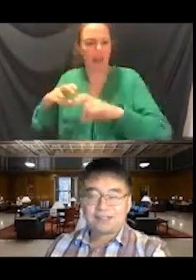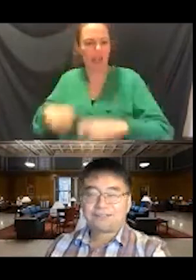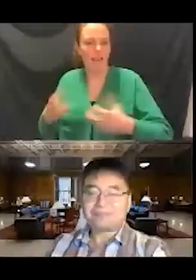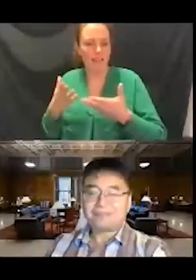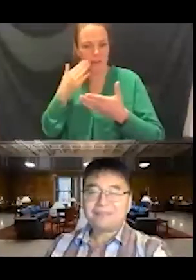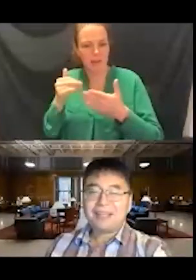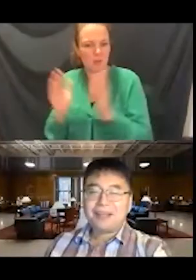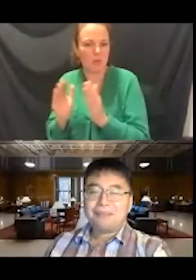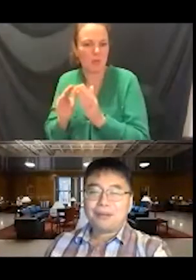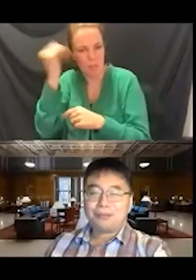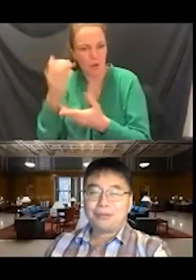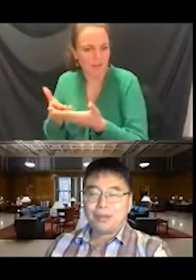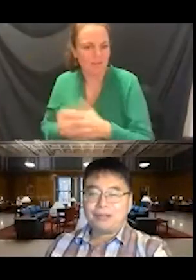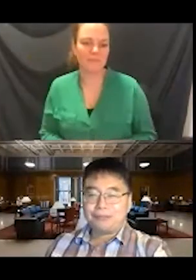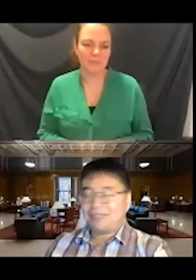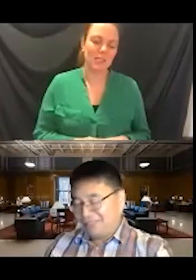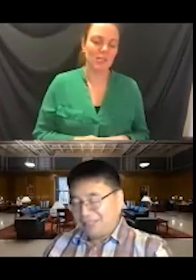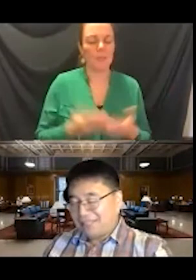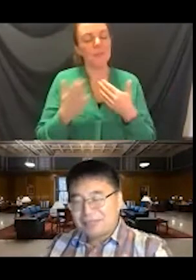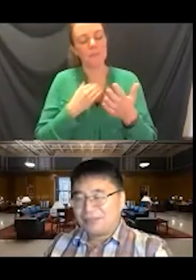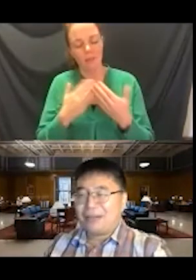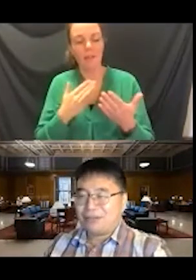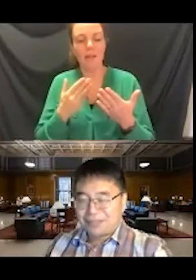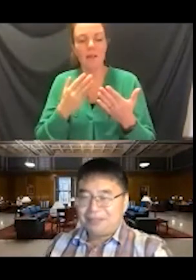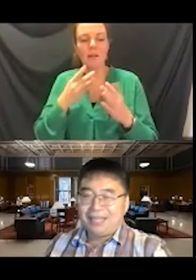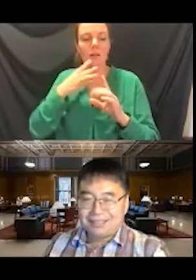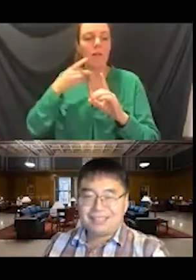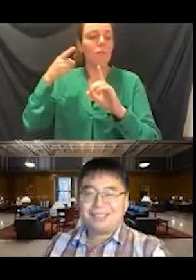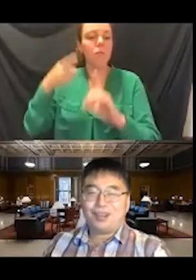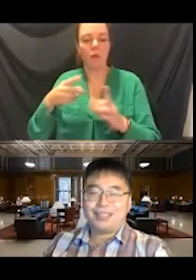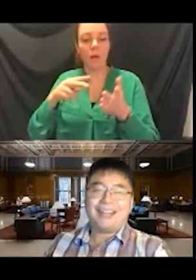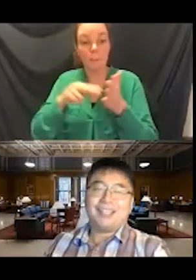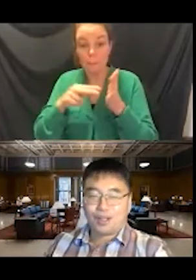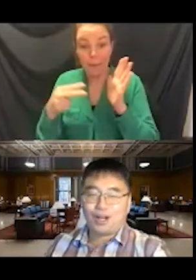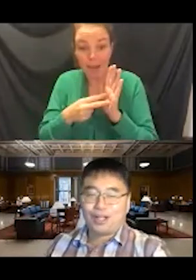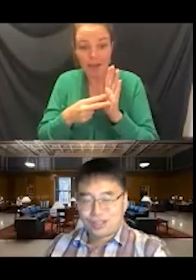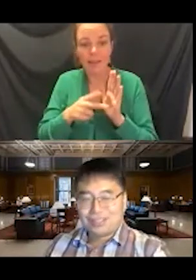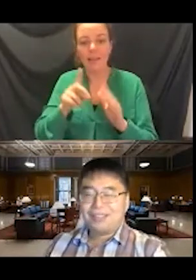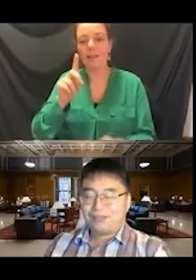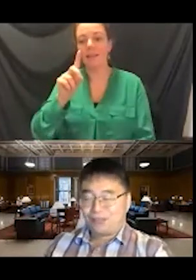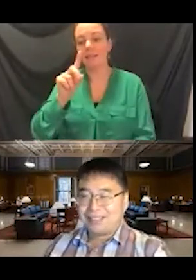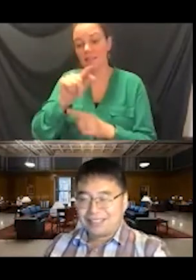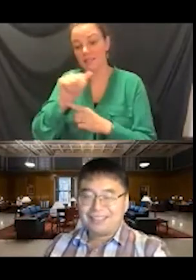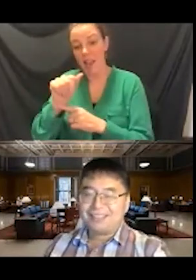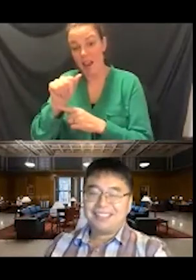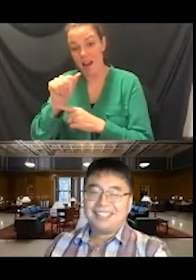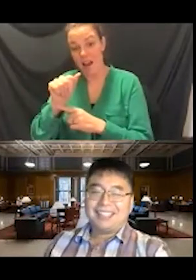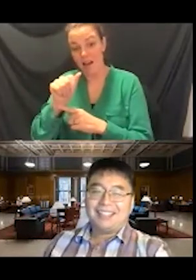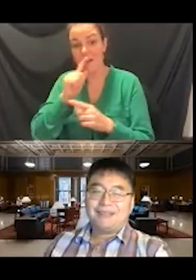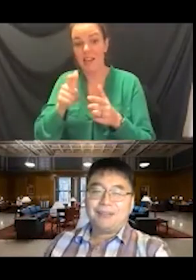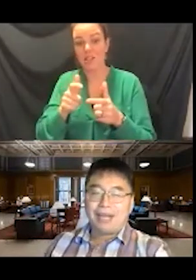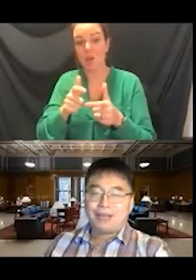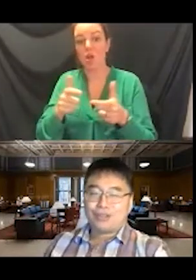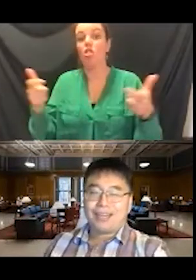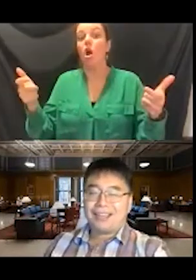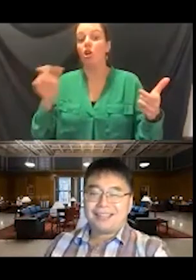sense. But at the end of the day, what does it mean? Data is large for us, at least, if